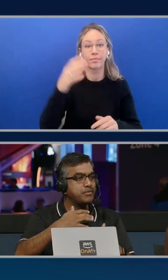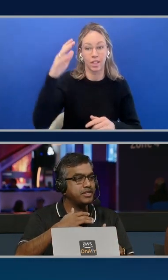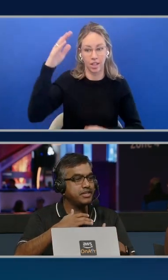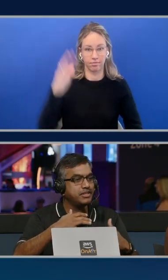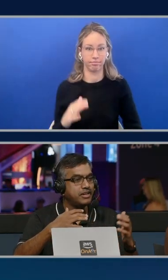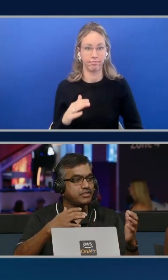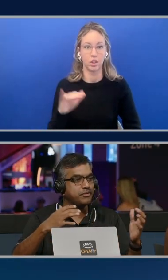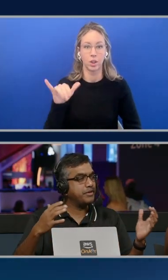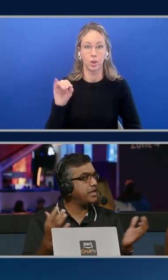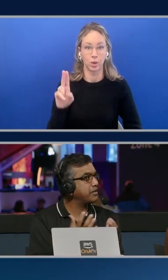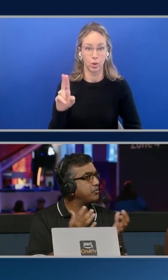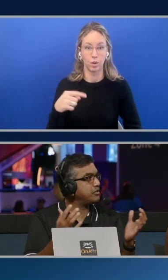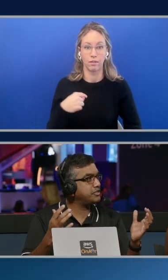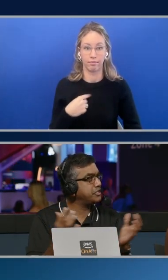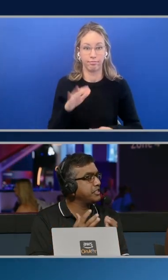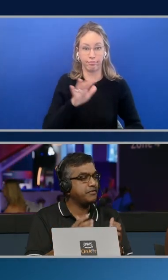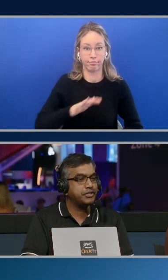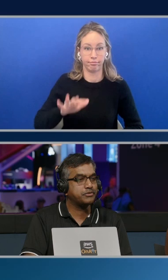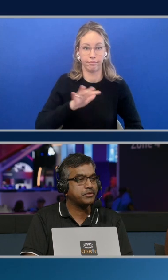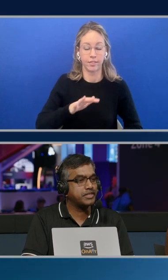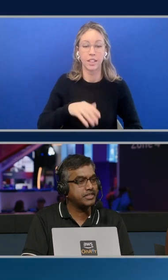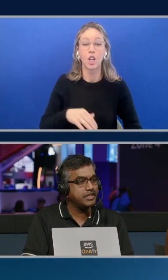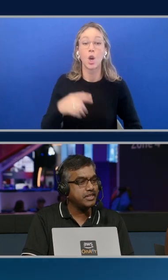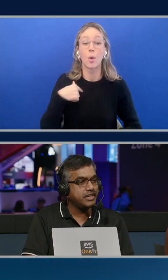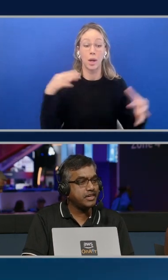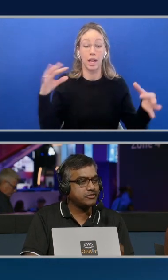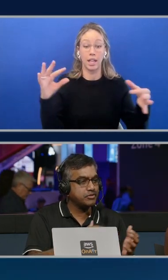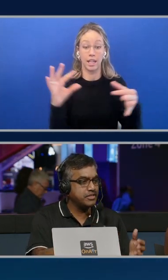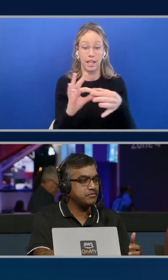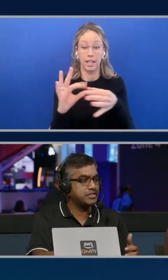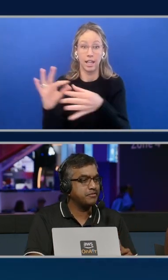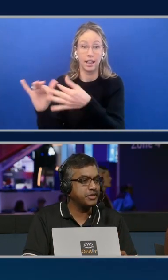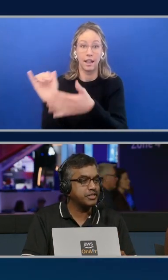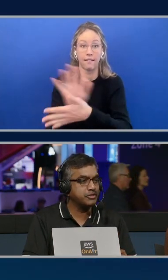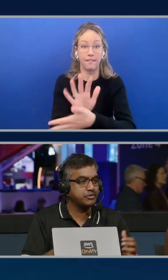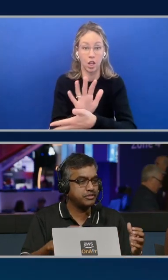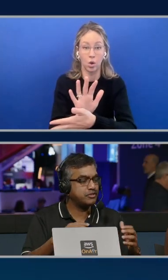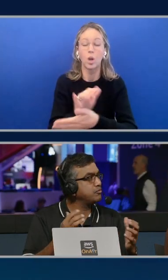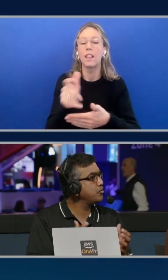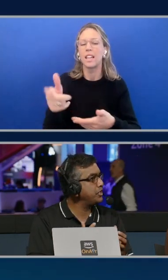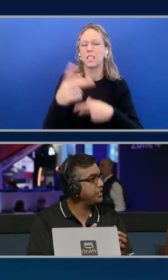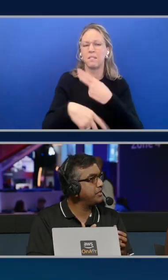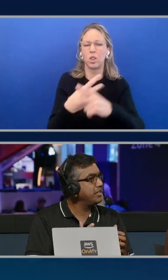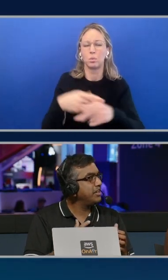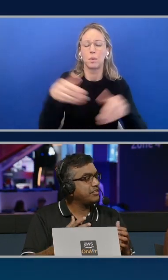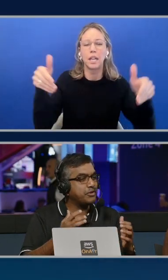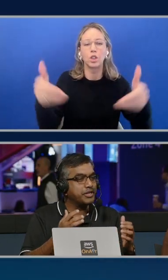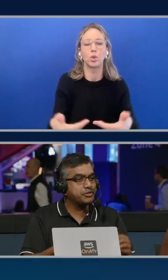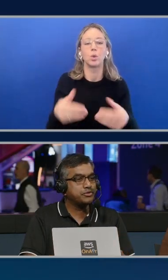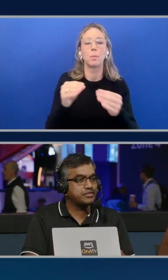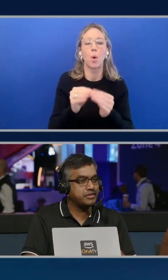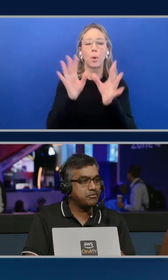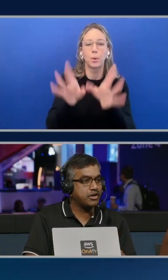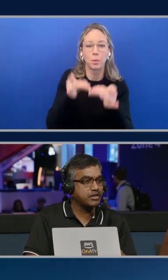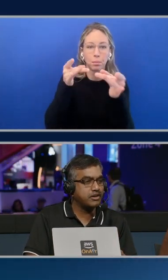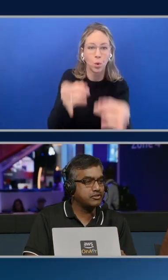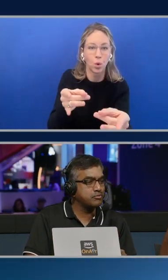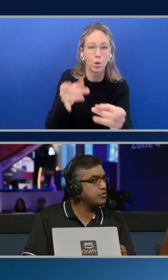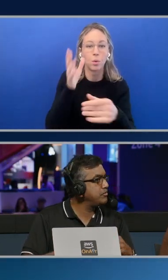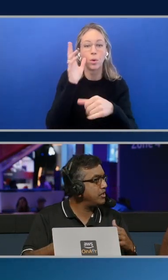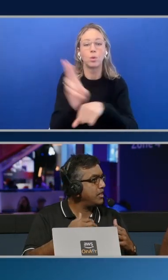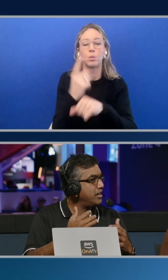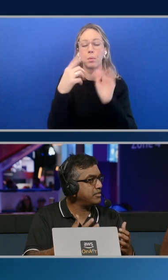hand movement. So when we are stitching the video together, so this version we introduce smoothening. Okay. So it uses a model